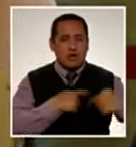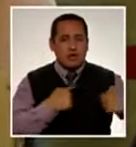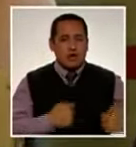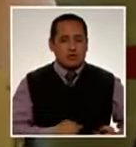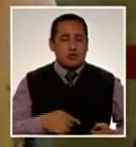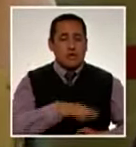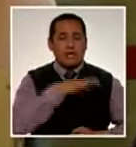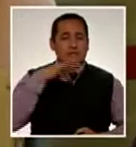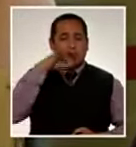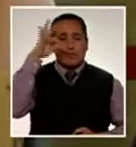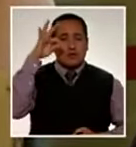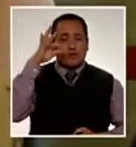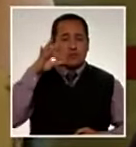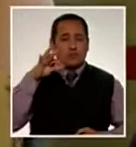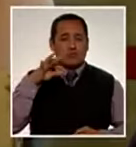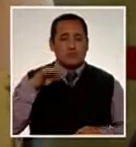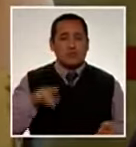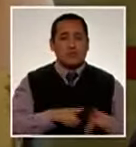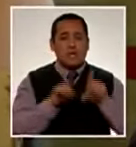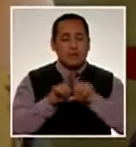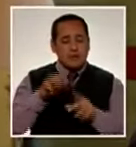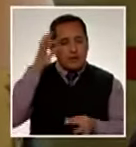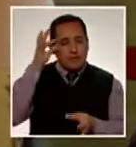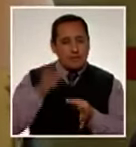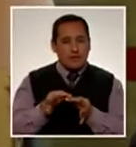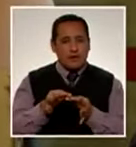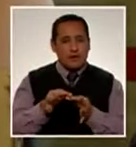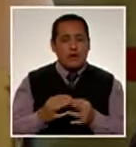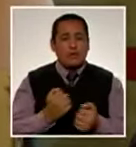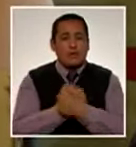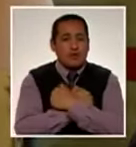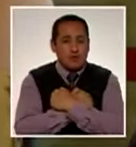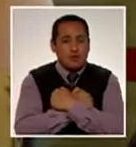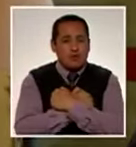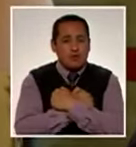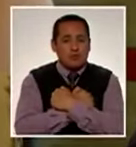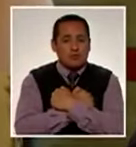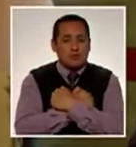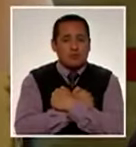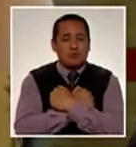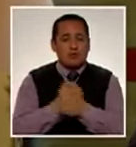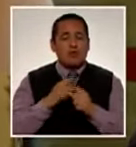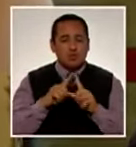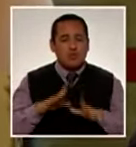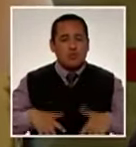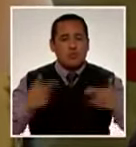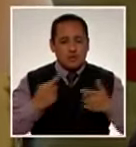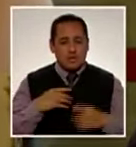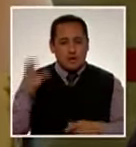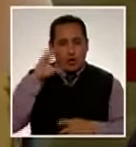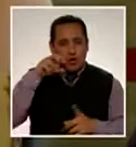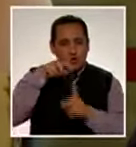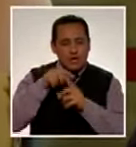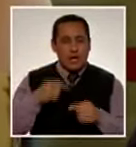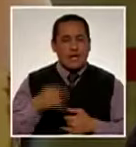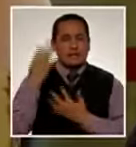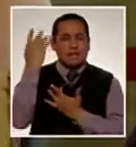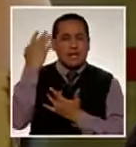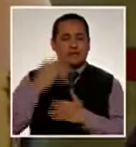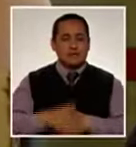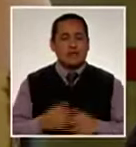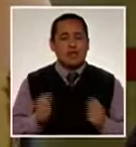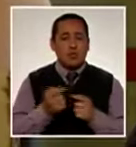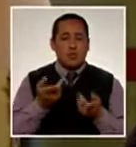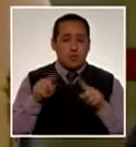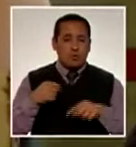del corazón. And the spirit. Y el espíritu. And with faith. Y con fe and love, y con amor you can find hope. Uno puede encontrar la